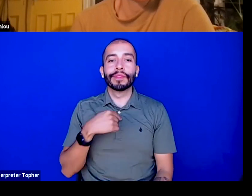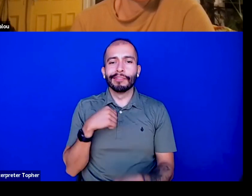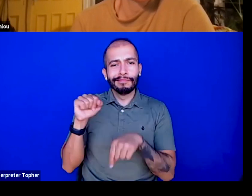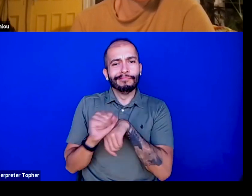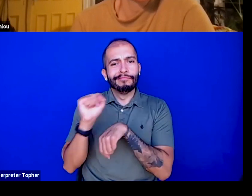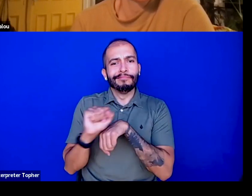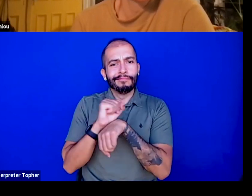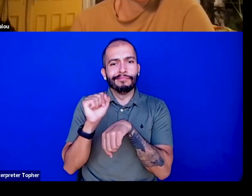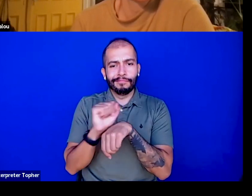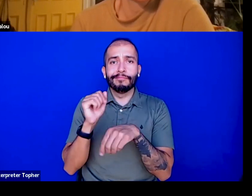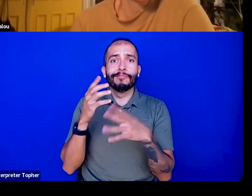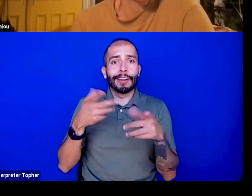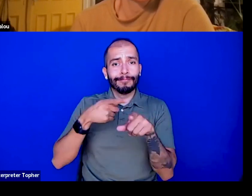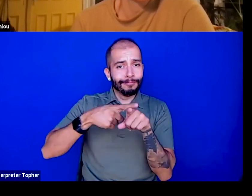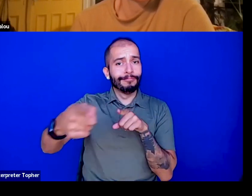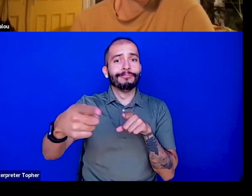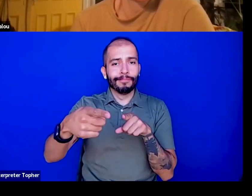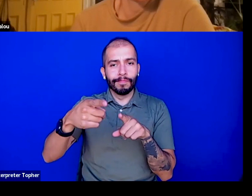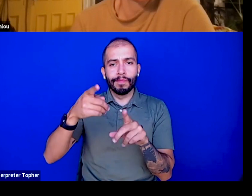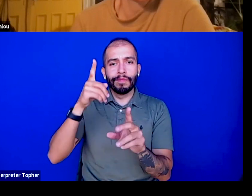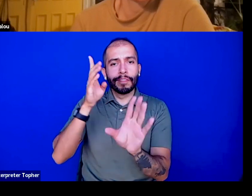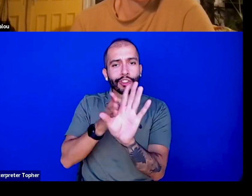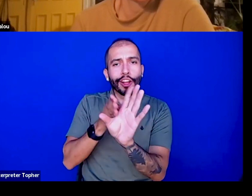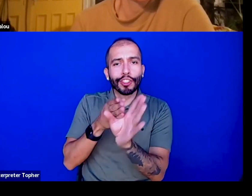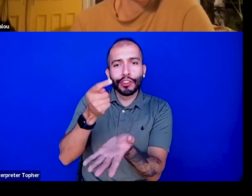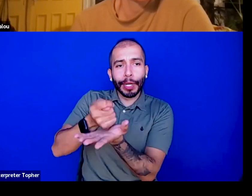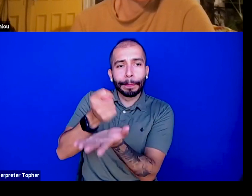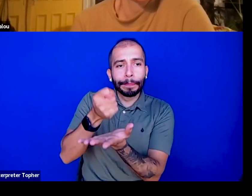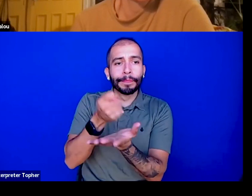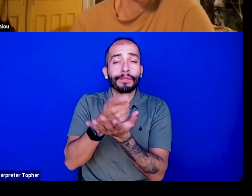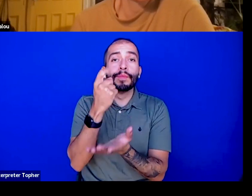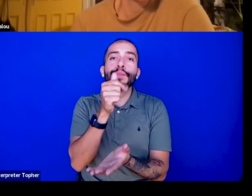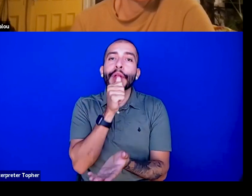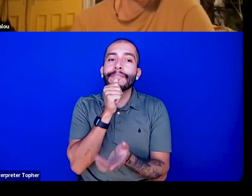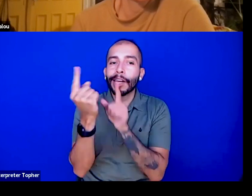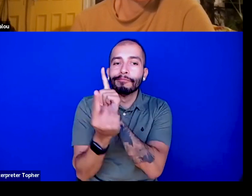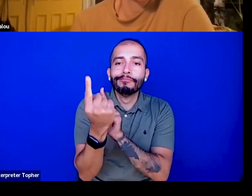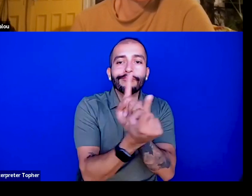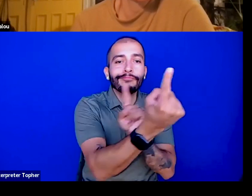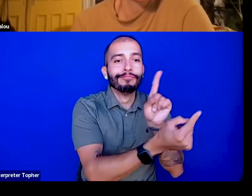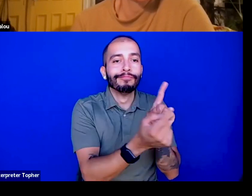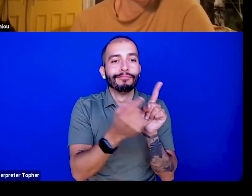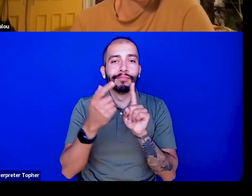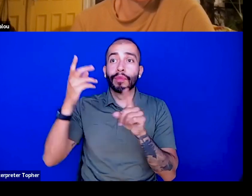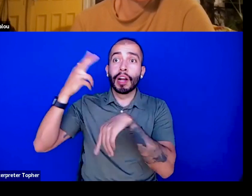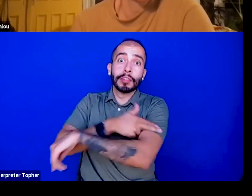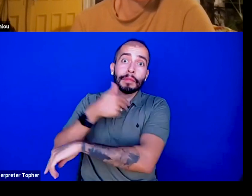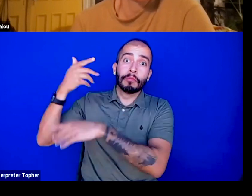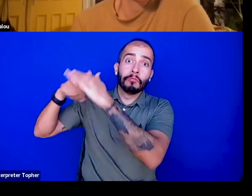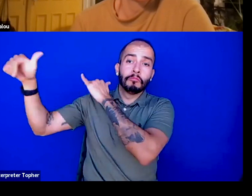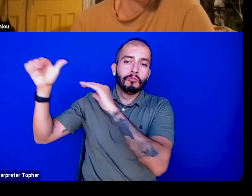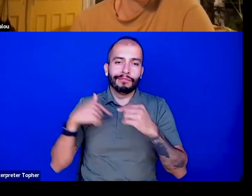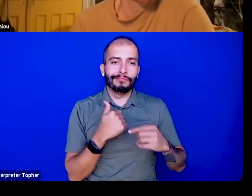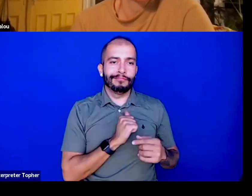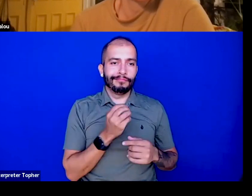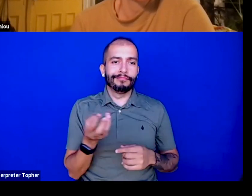private practice and juvenile detention, and residential treatment, having been an organizer